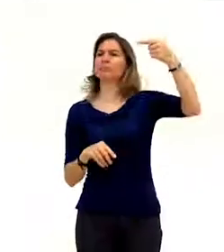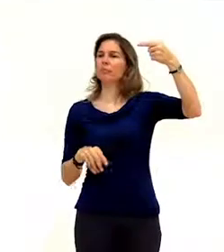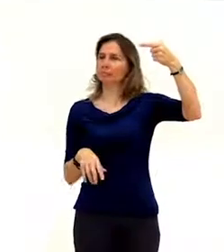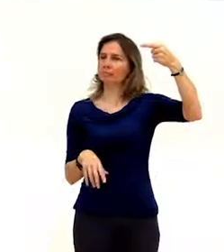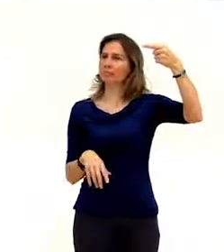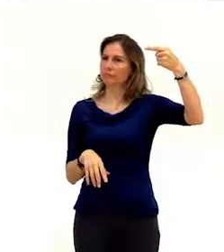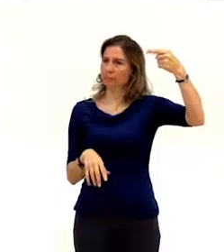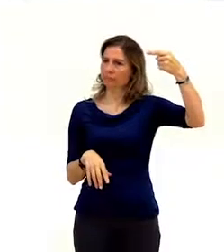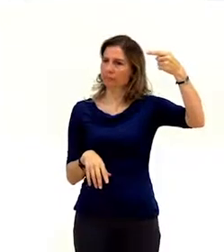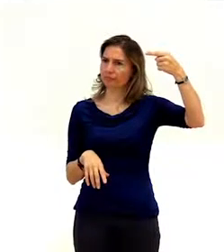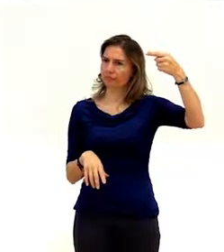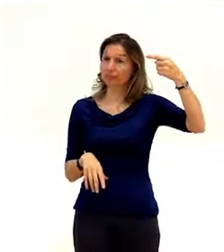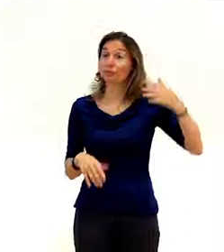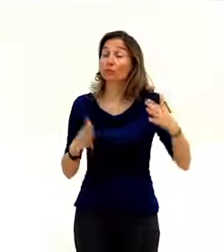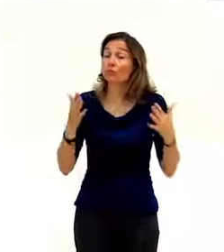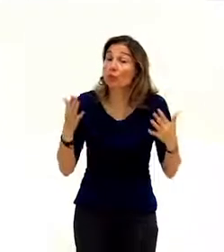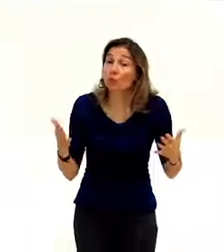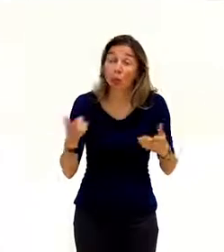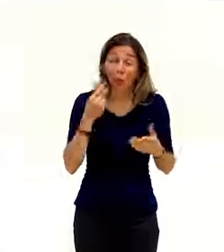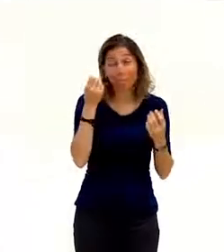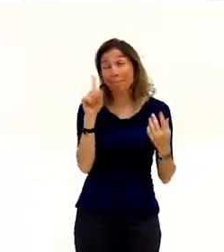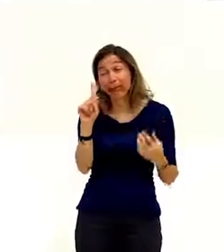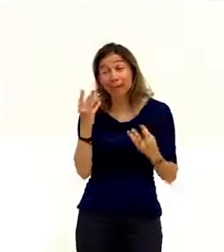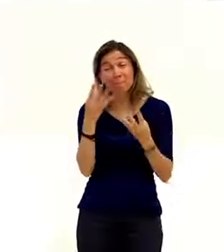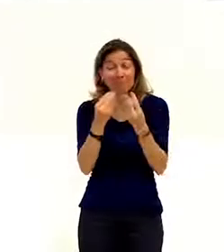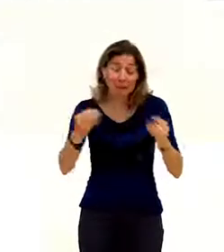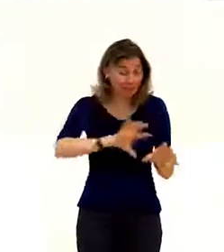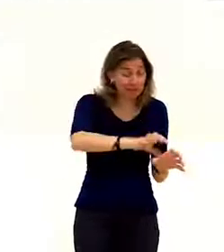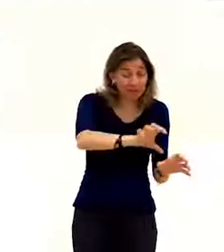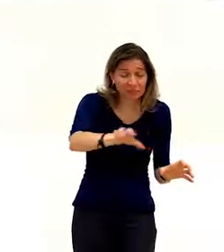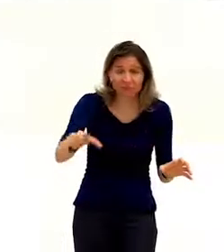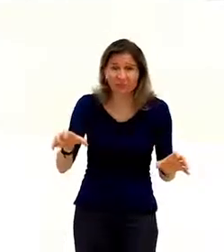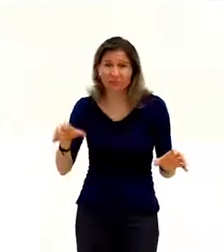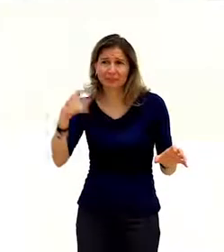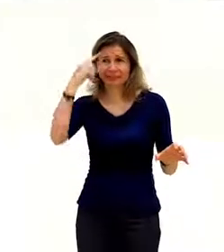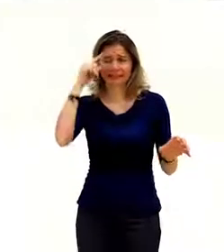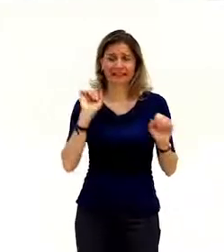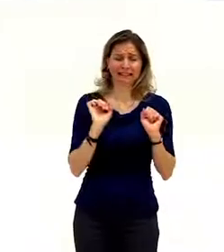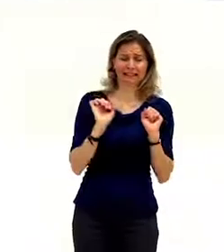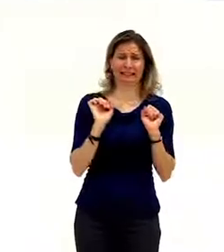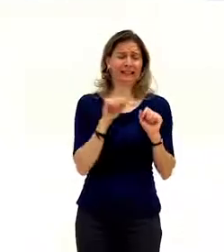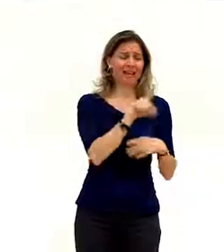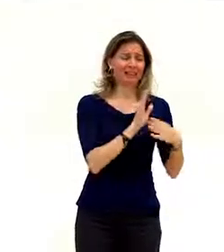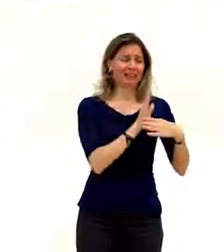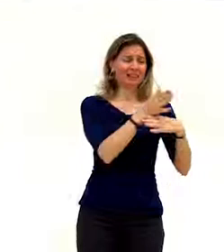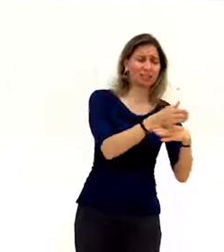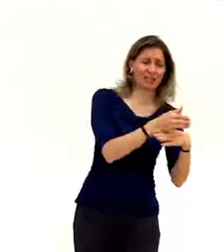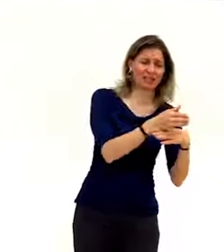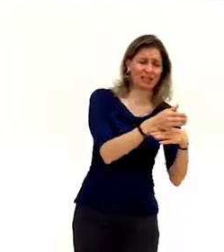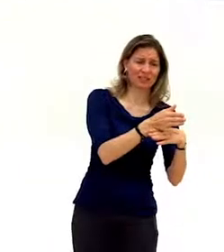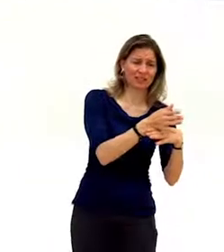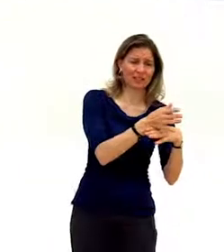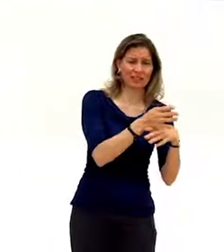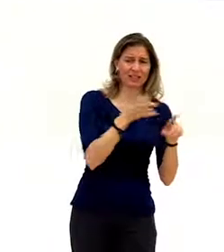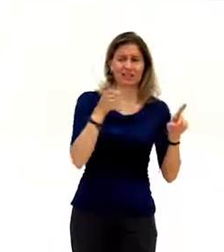brave character on the part of member states to envisage a link between accessibility,